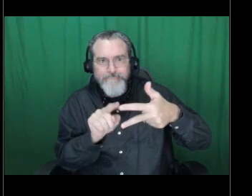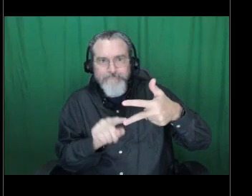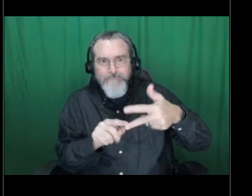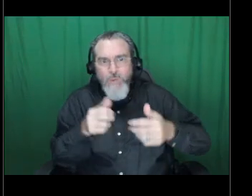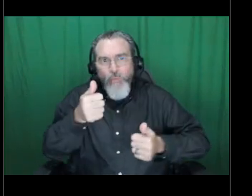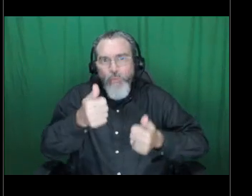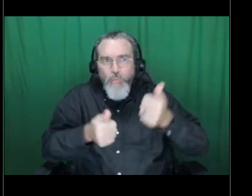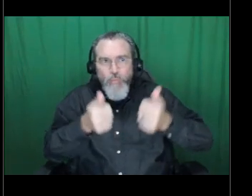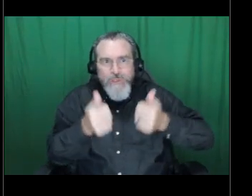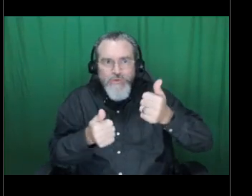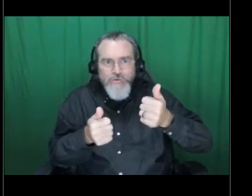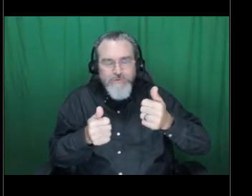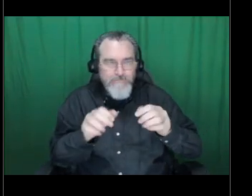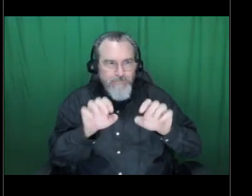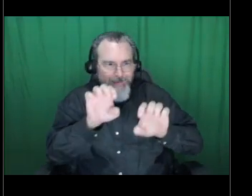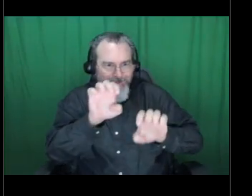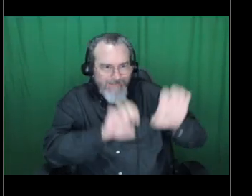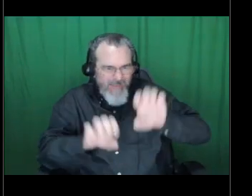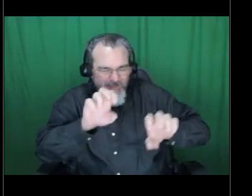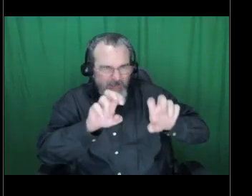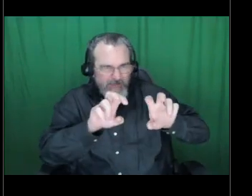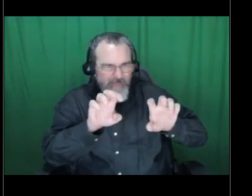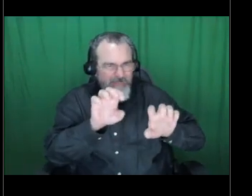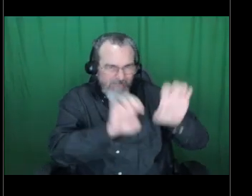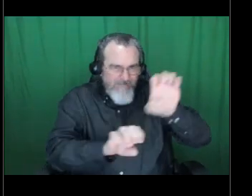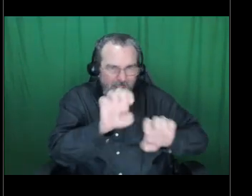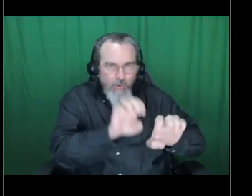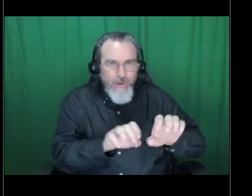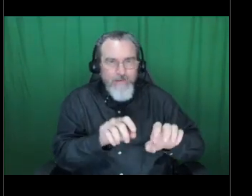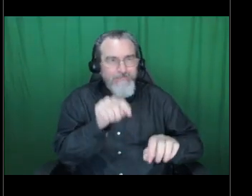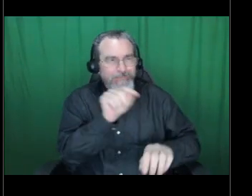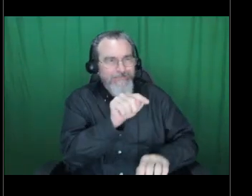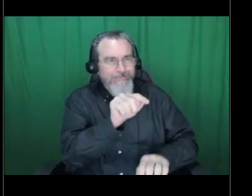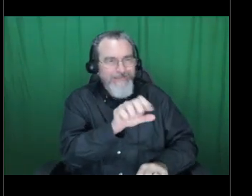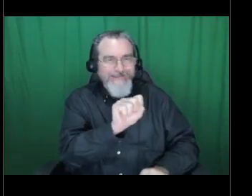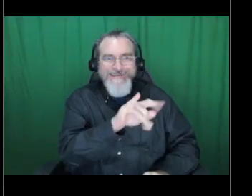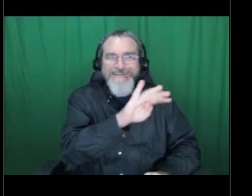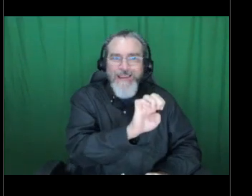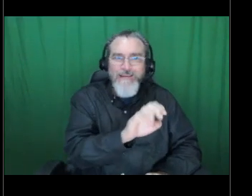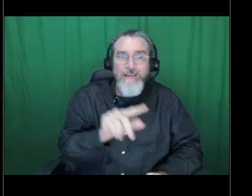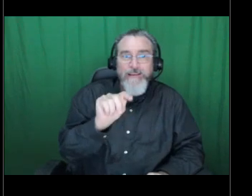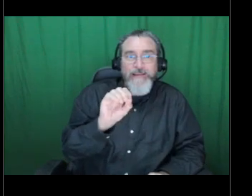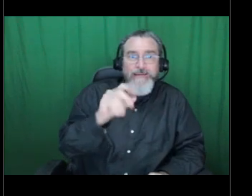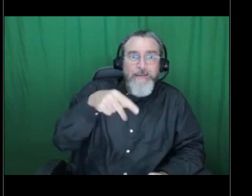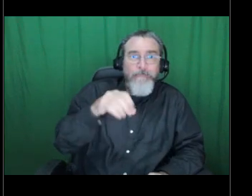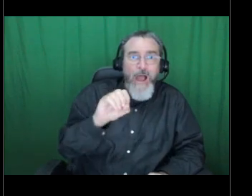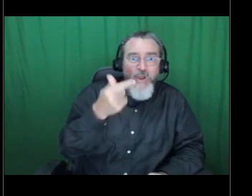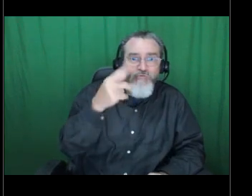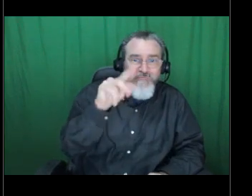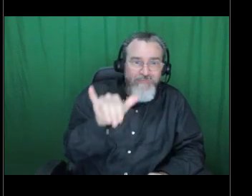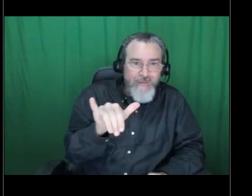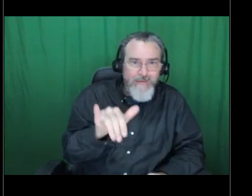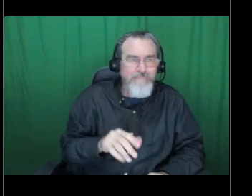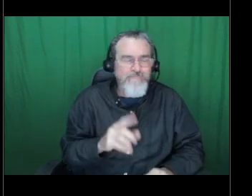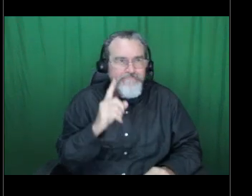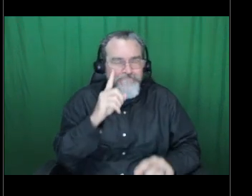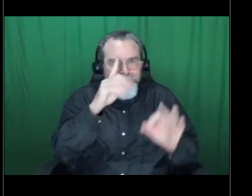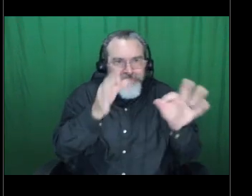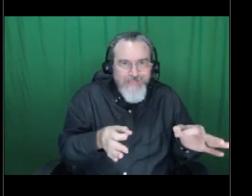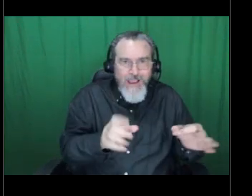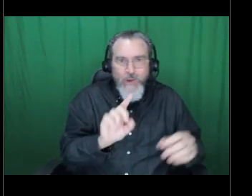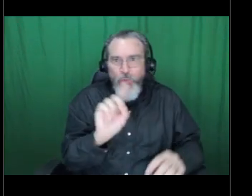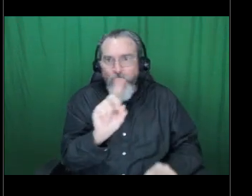the topography of a site and determines the buildable area and the number of